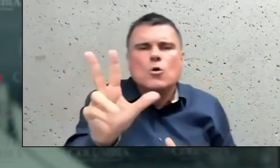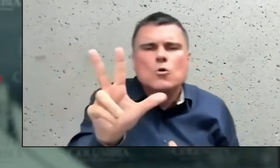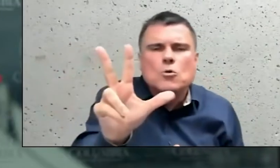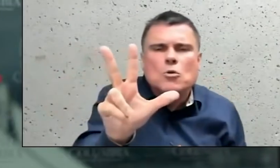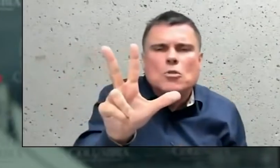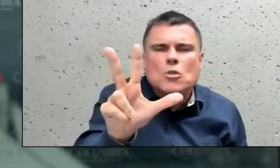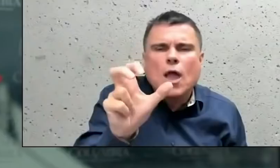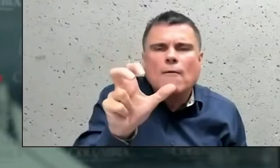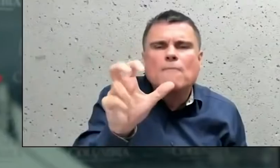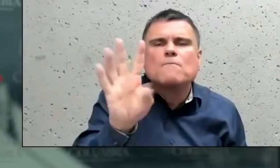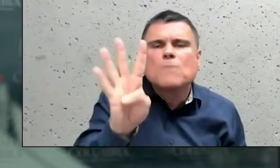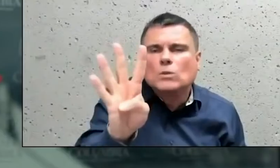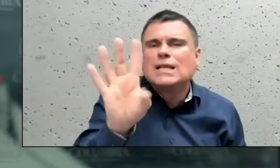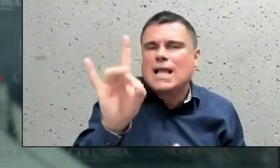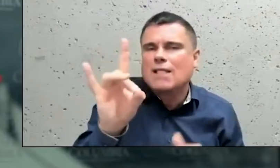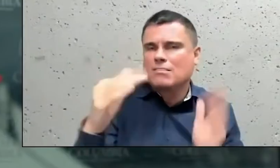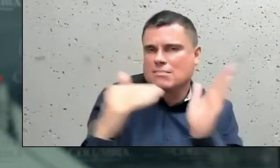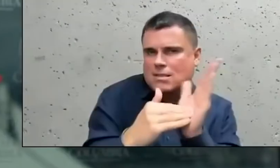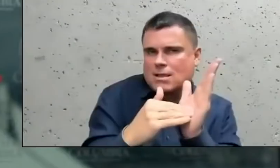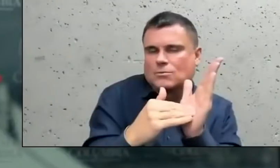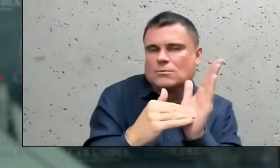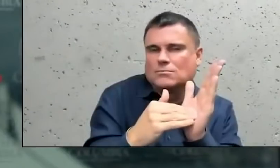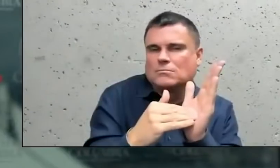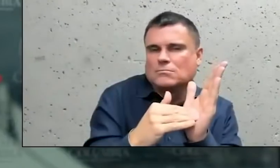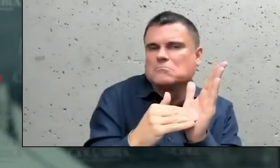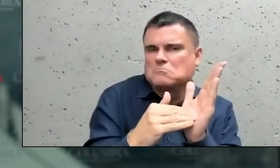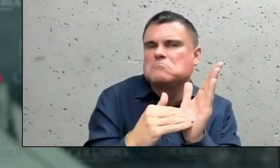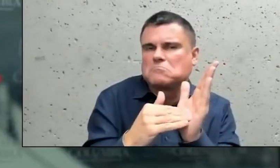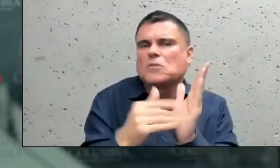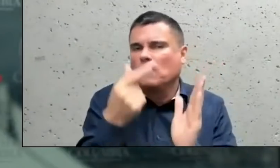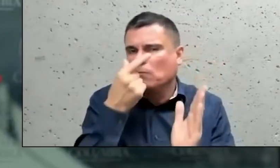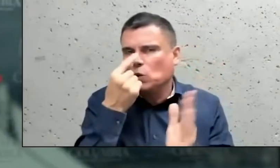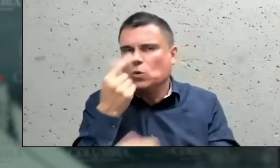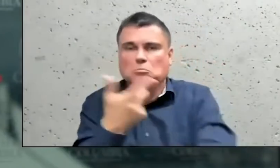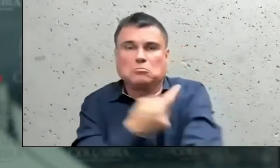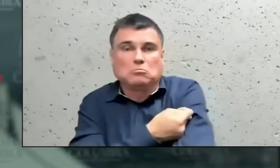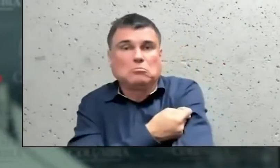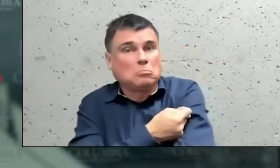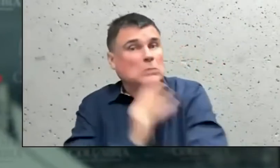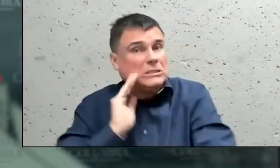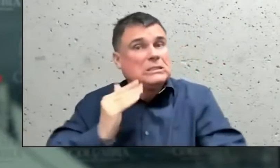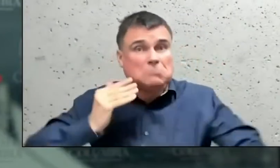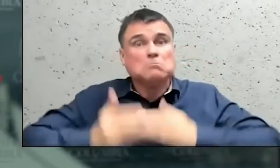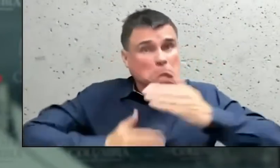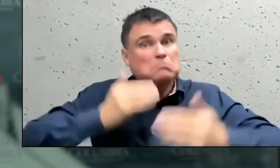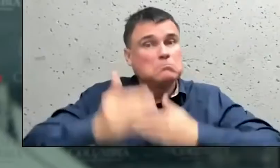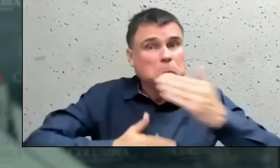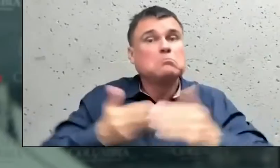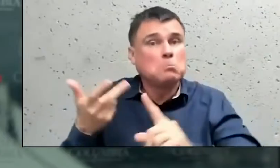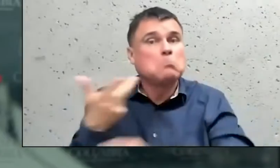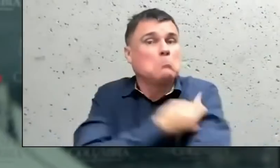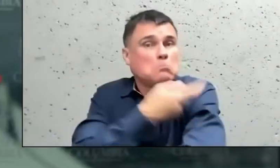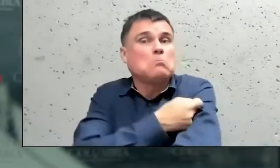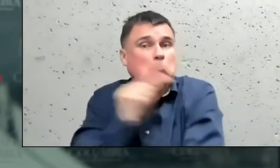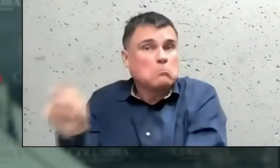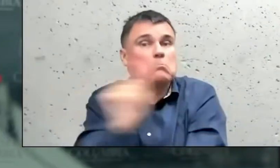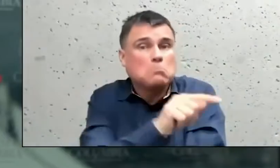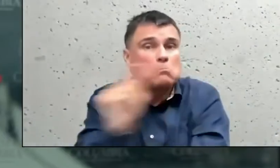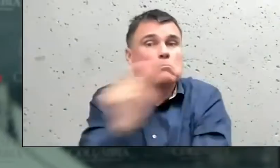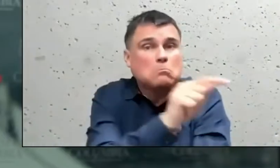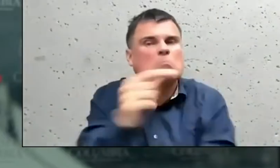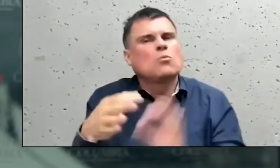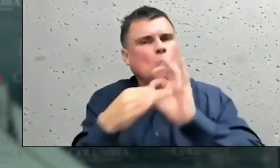348,381. And so that program is going well, and want to express our appreciation to community pharmacy across